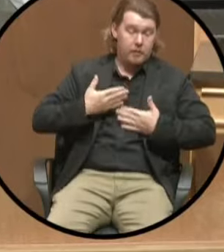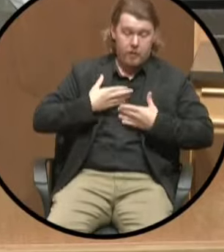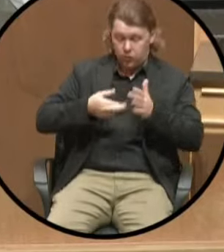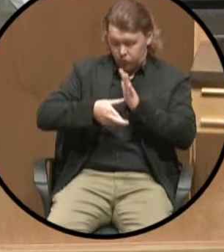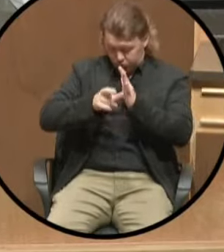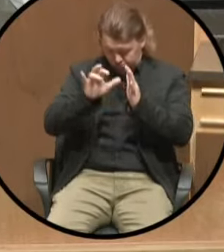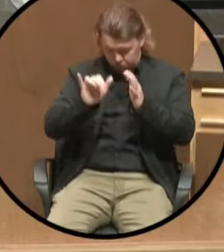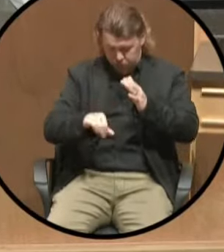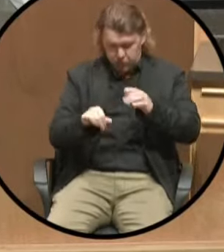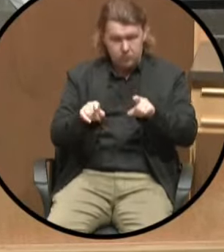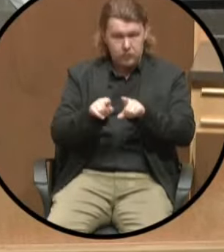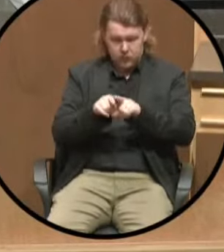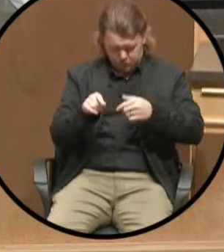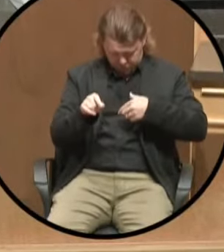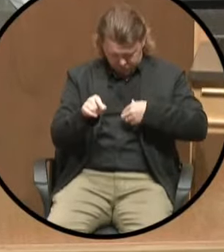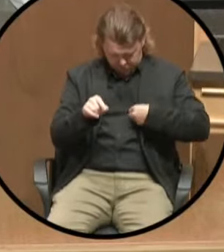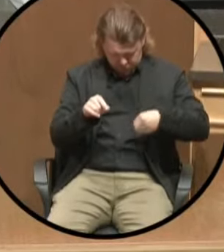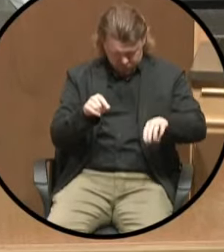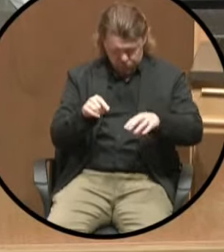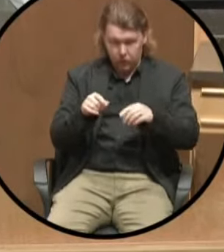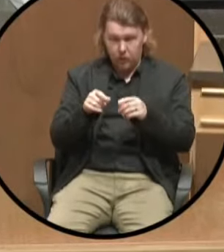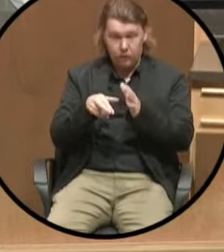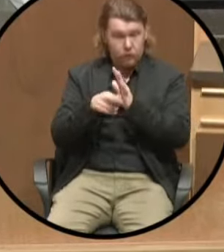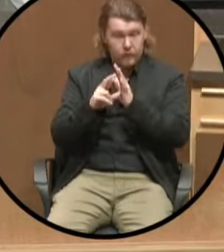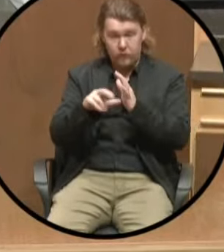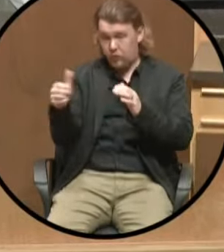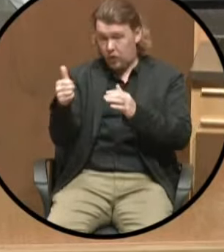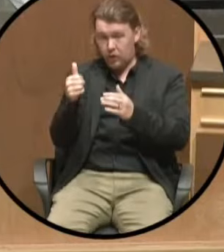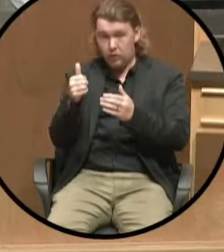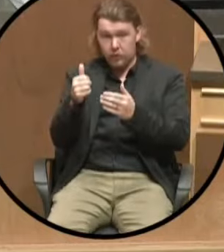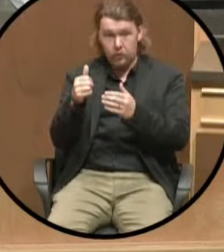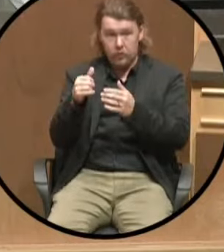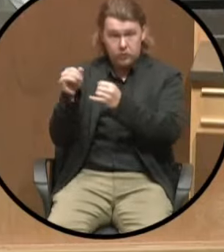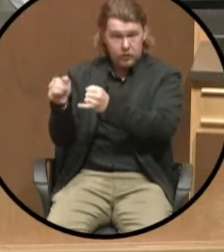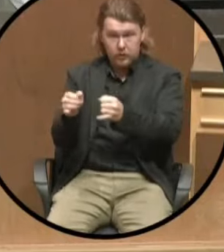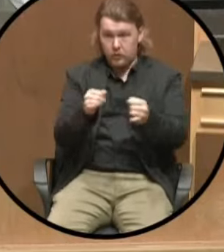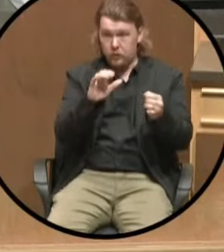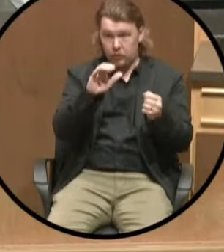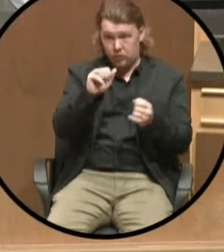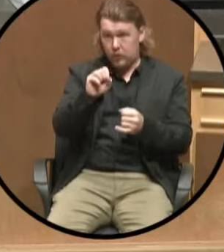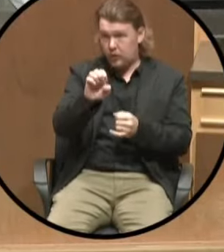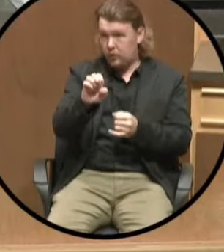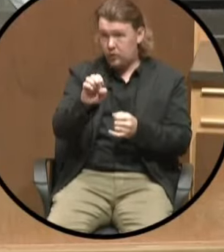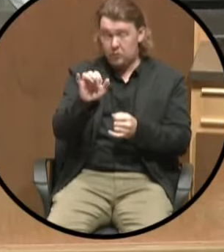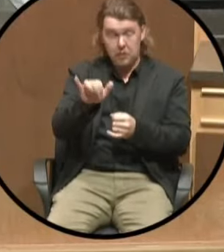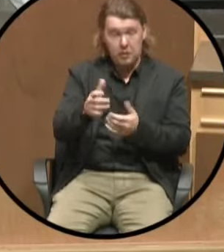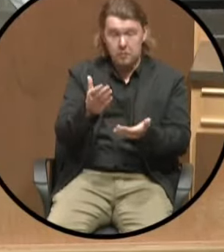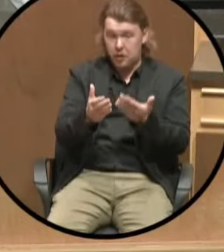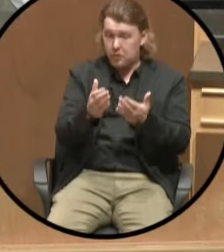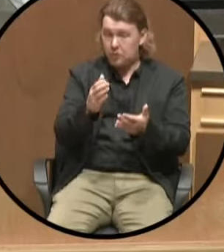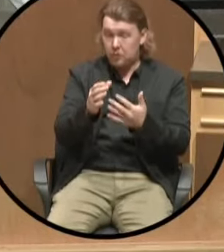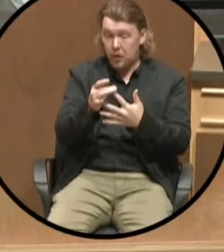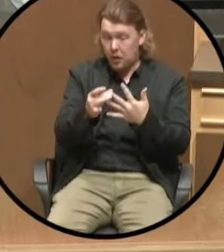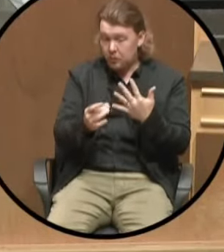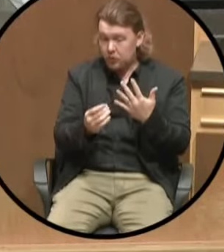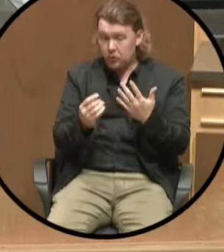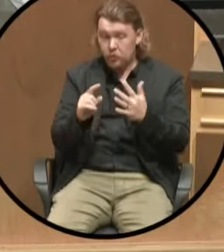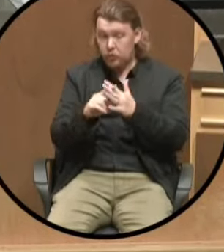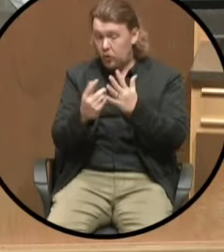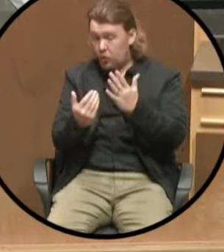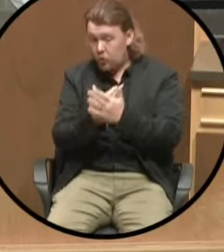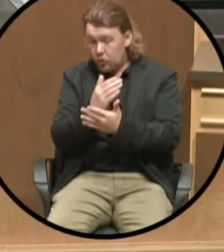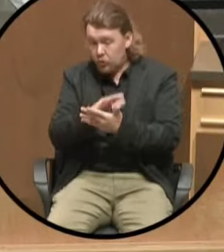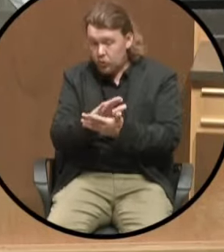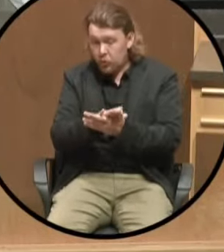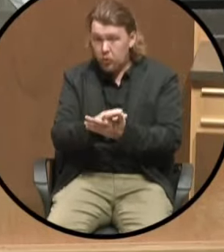that like I have in the past. I think that could possibly be an option where once we start the new school year, that